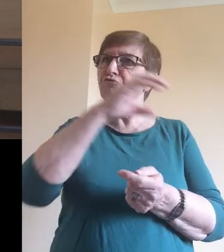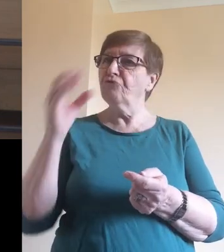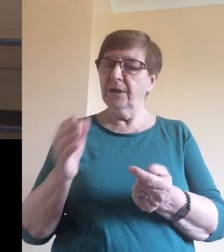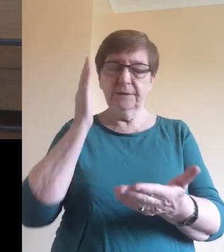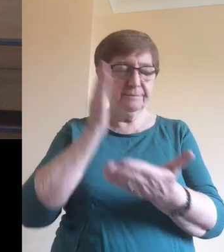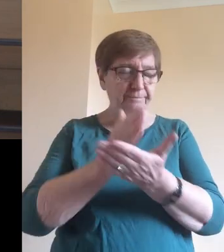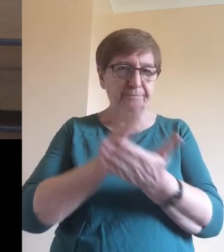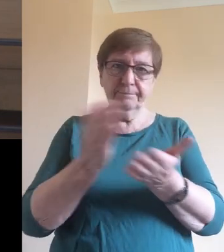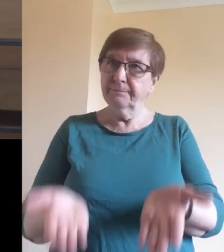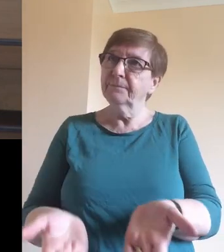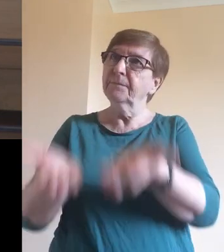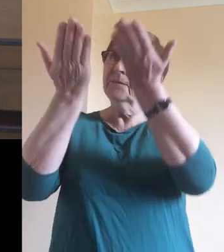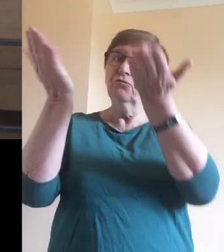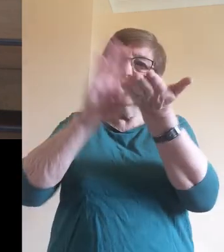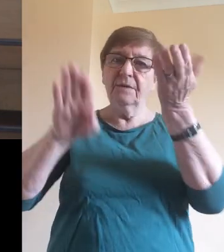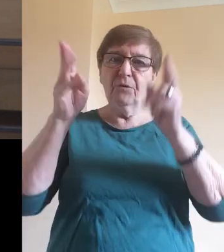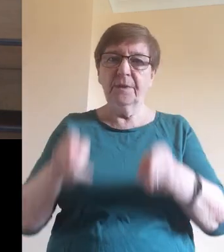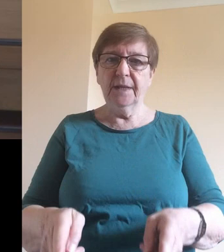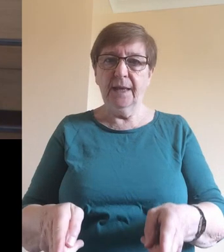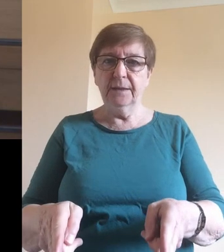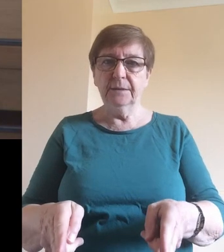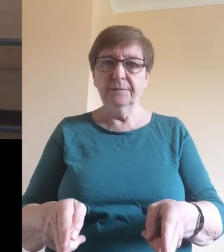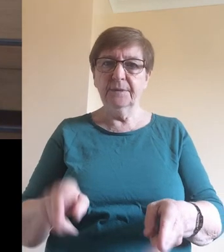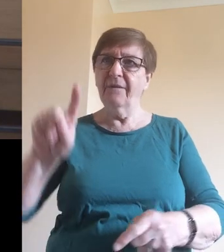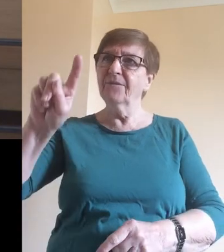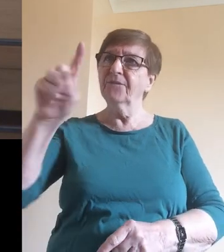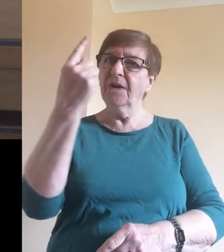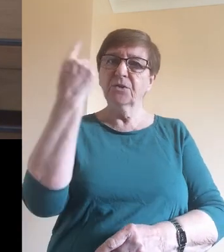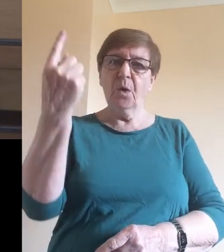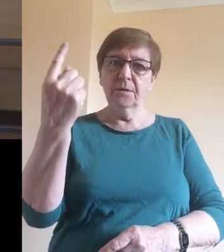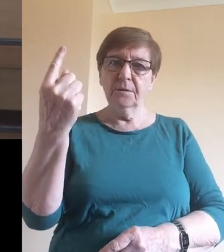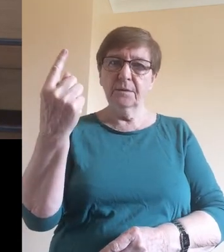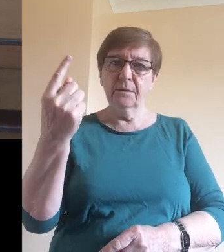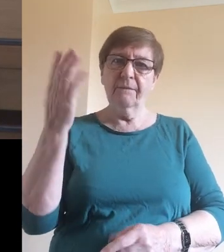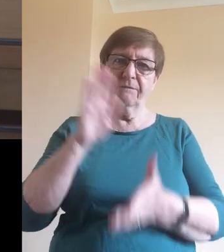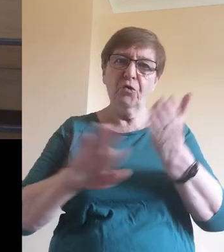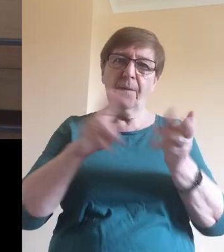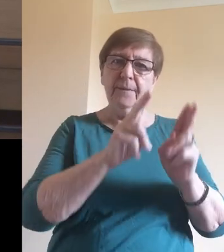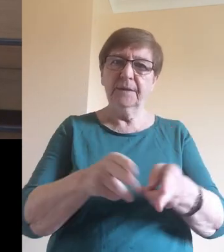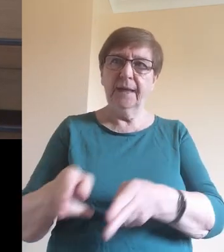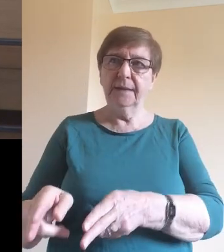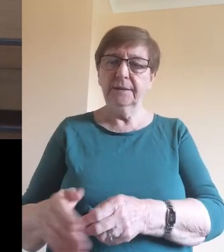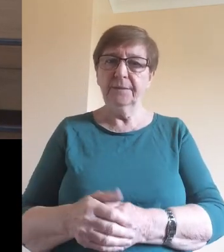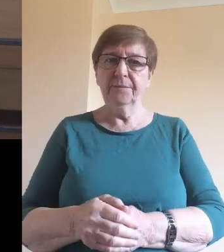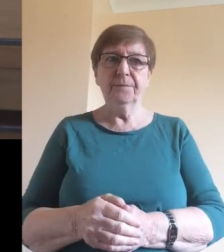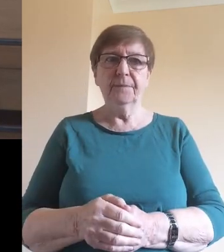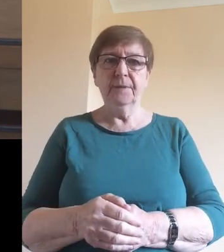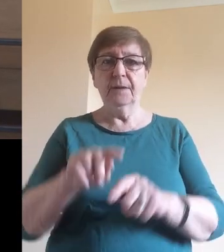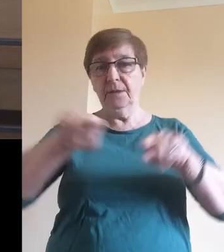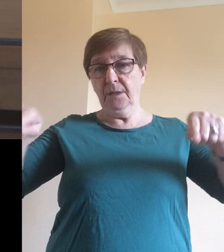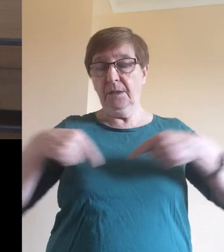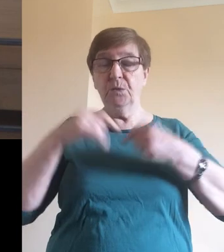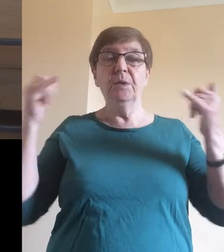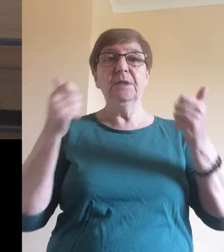But Christ has indeed been raised from the dead, the first fruits of those who have fallen asleep. As we celebrate